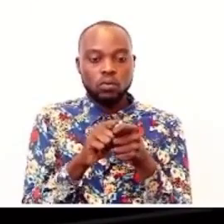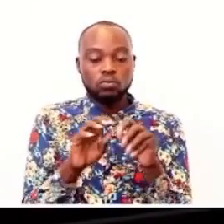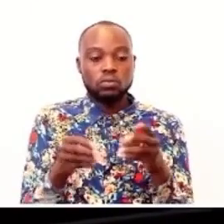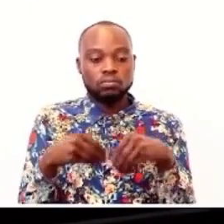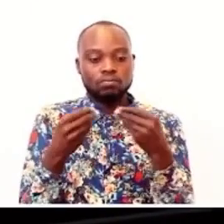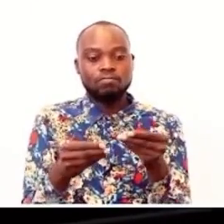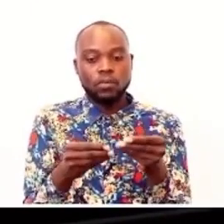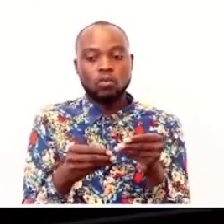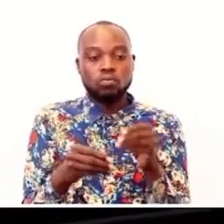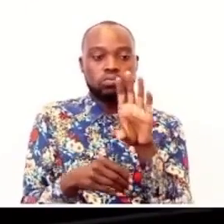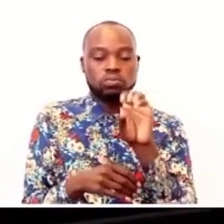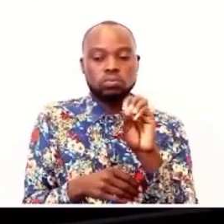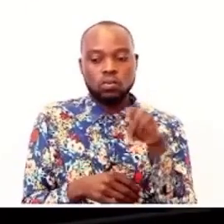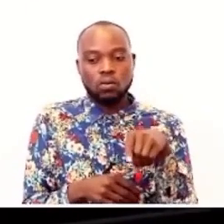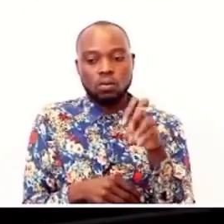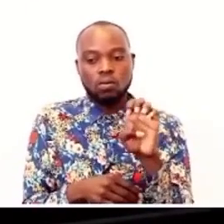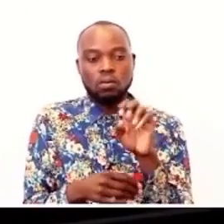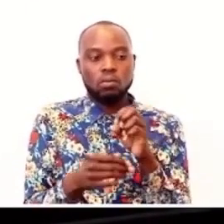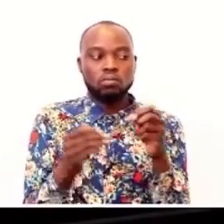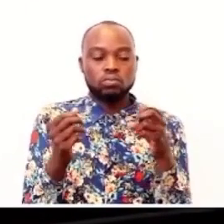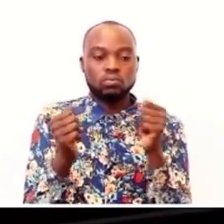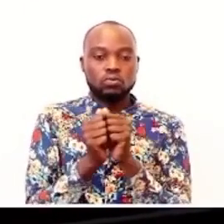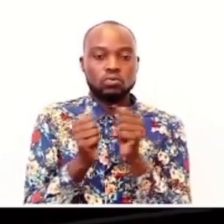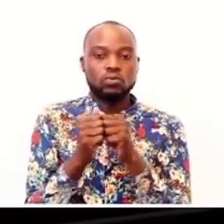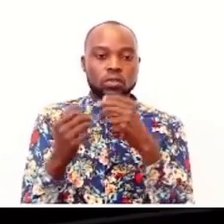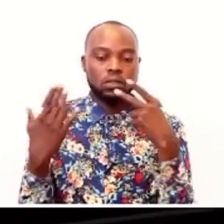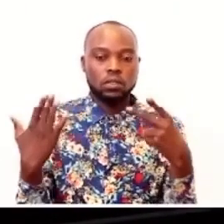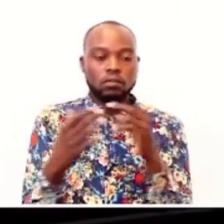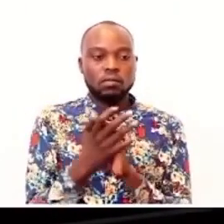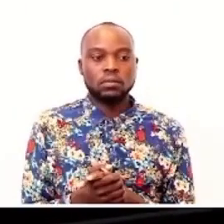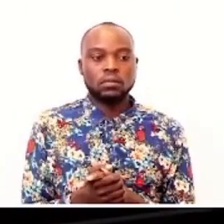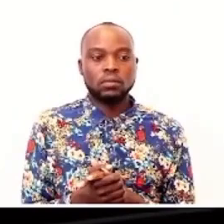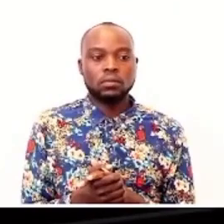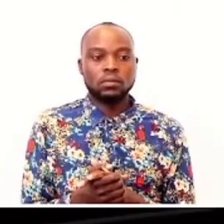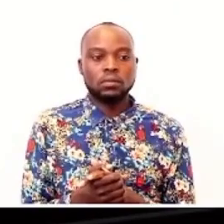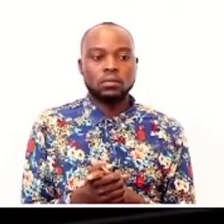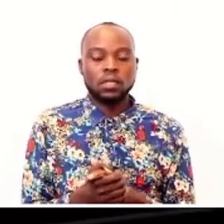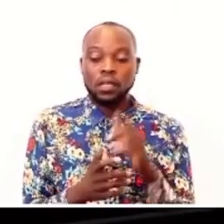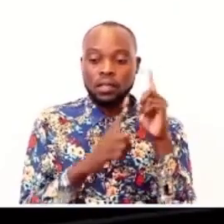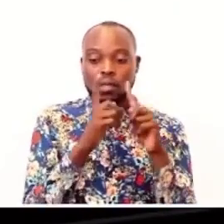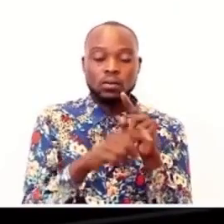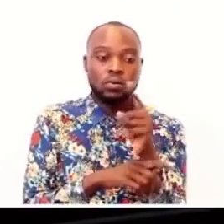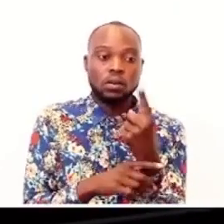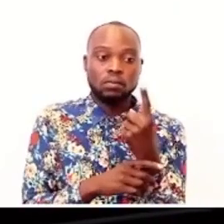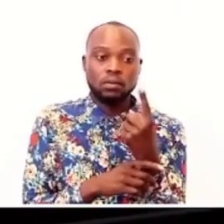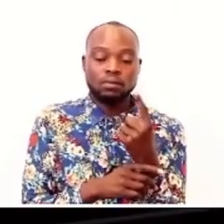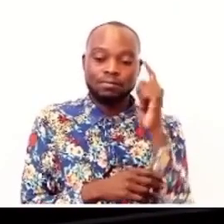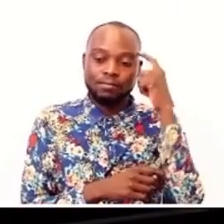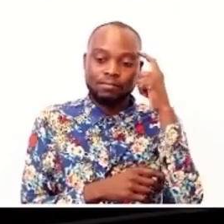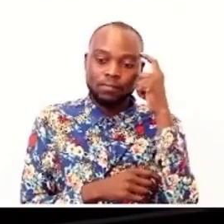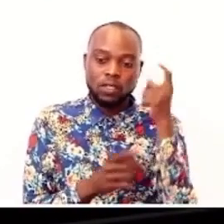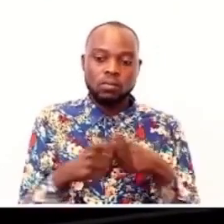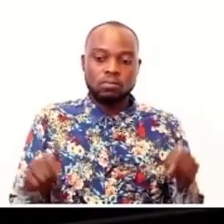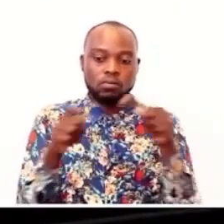at COP27, what will be your advice to them? I think, first of all, recognizing the important